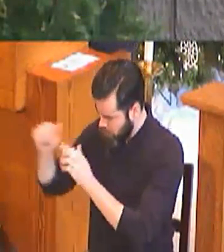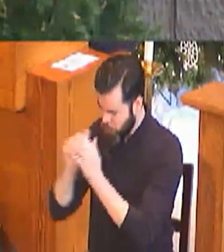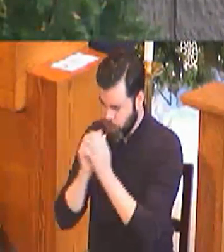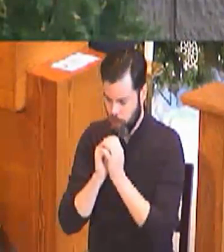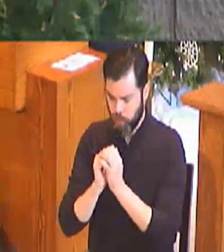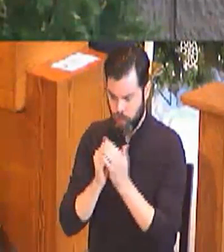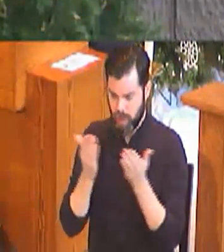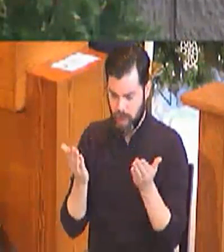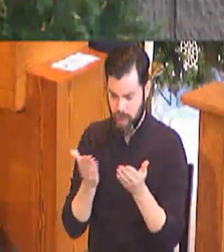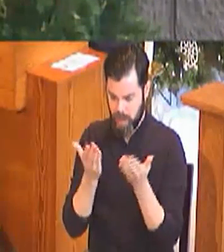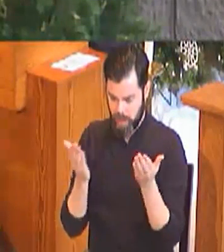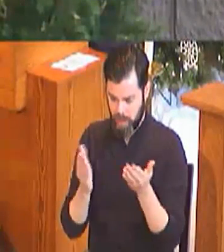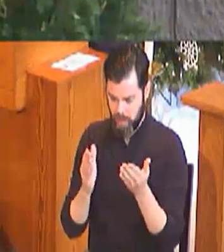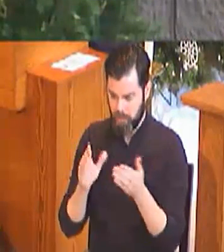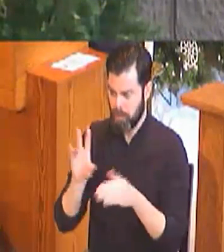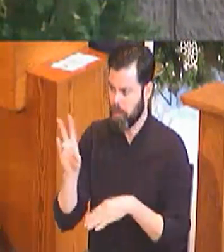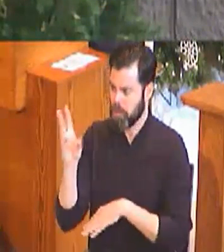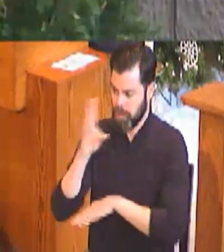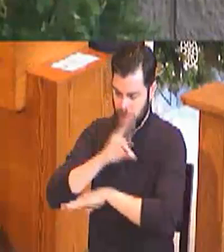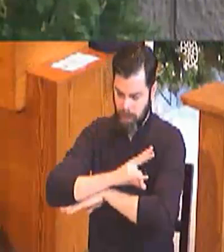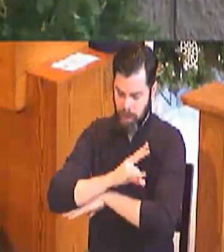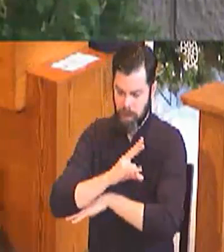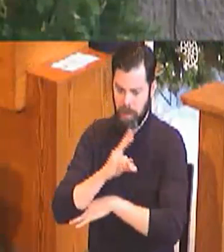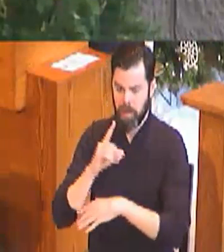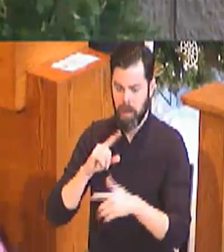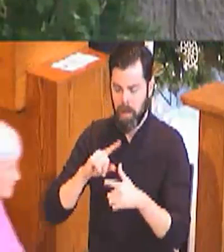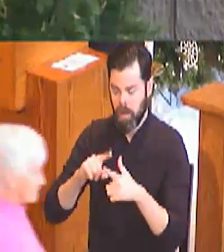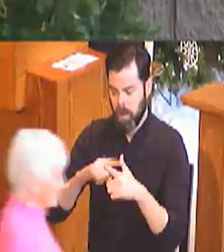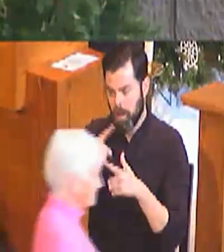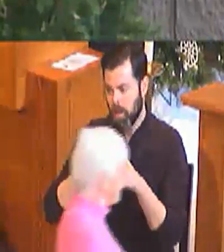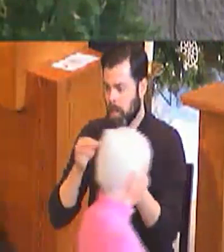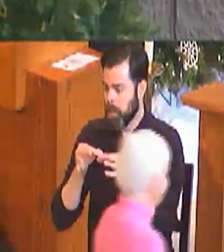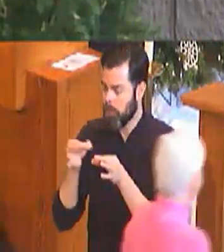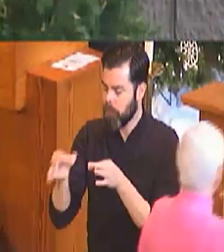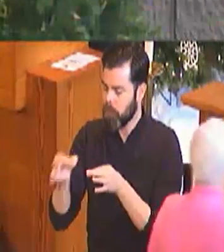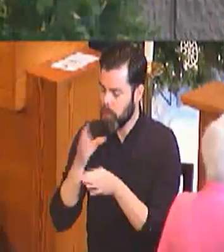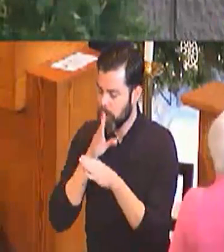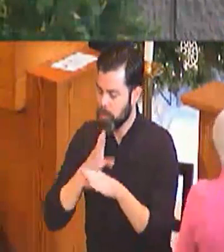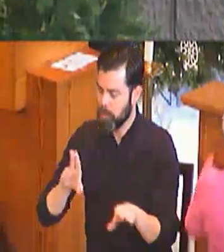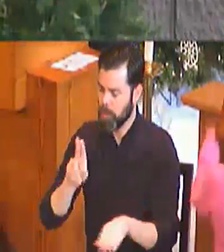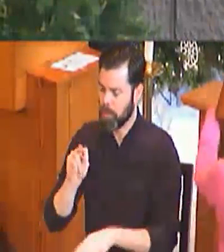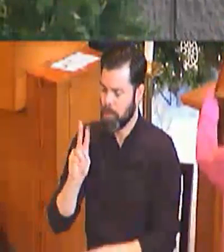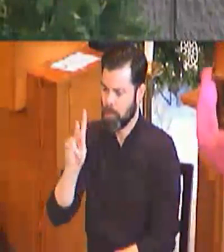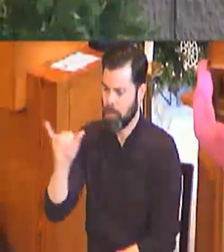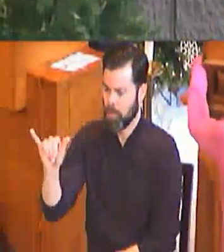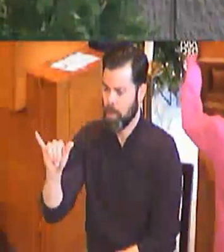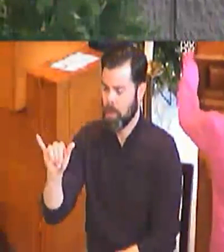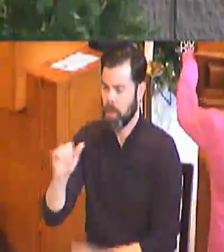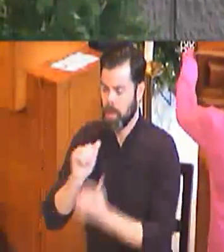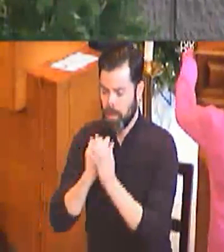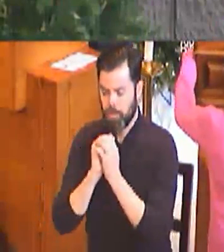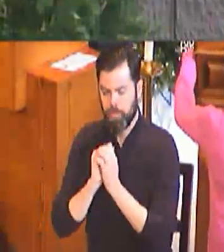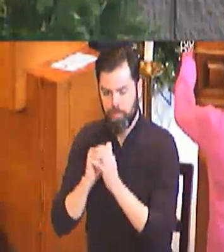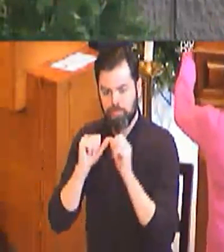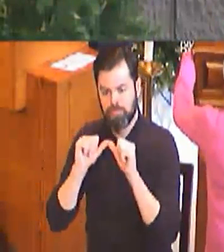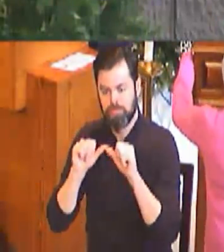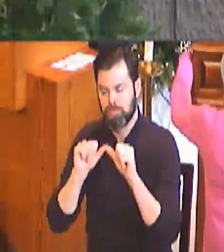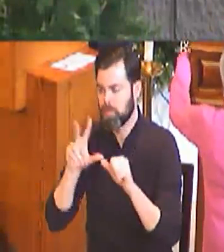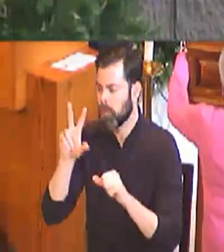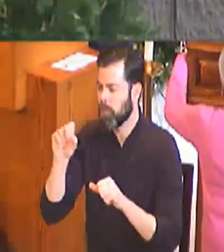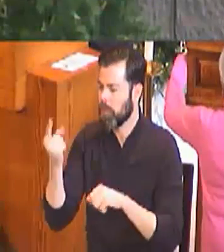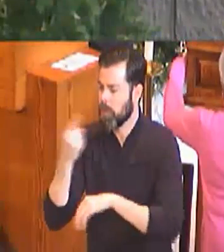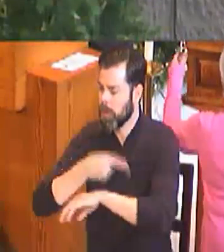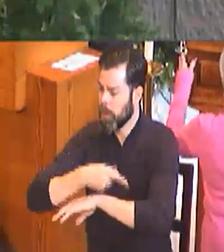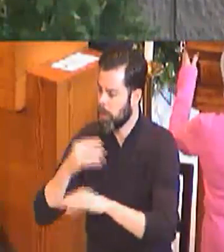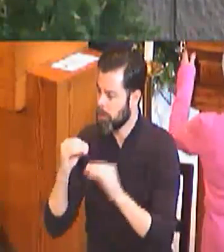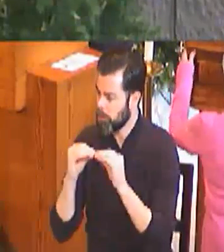with by our prayer ministry for 7 days, and then they are forwarded to Silent Unity, where they are prayed with for an additional 30